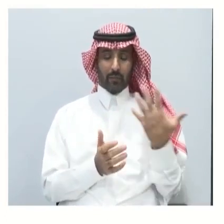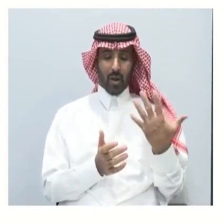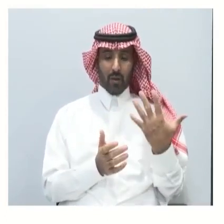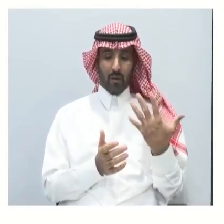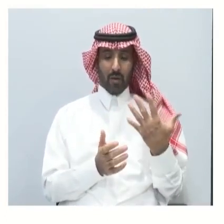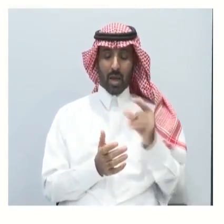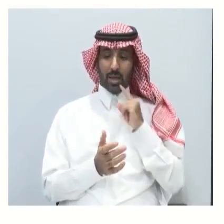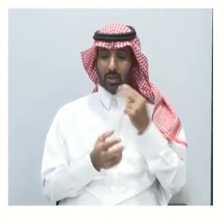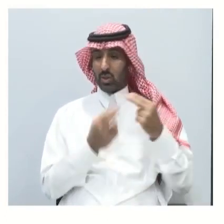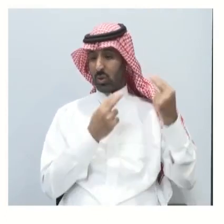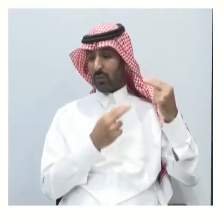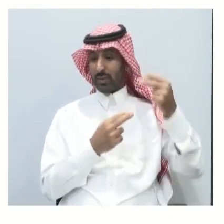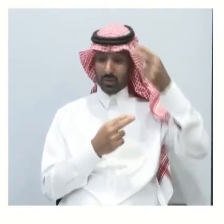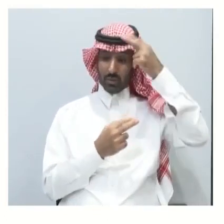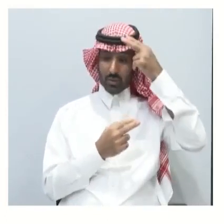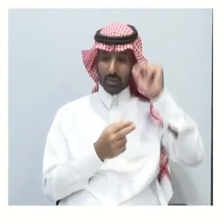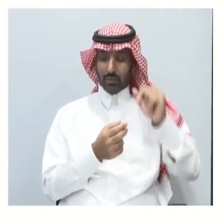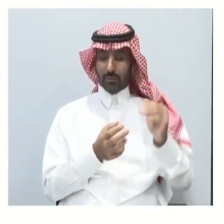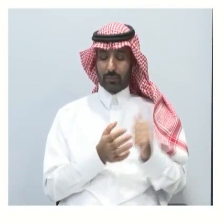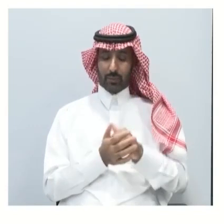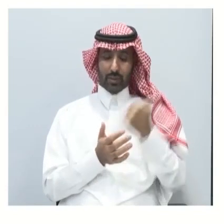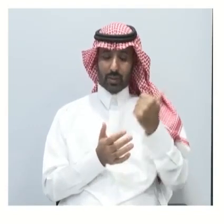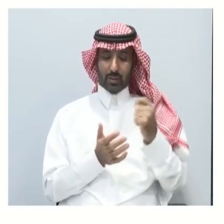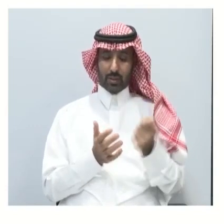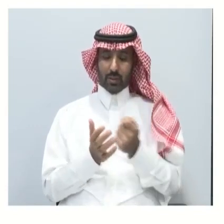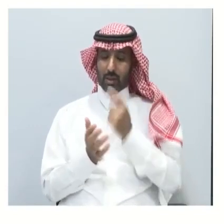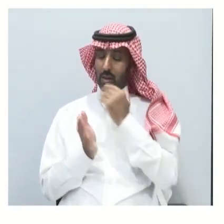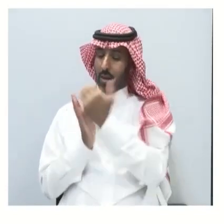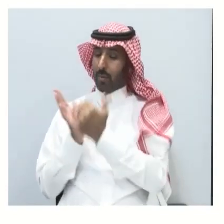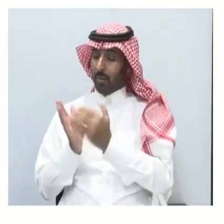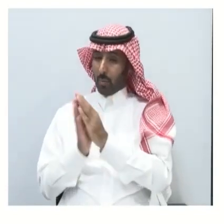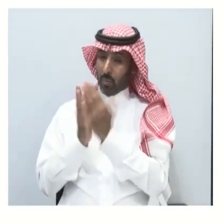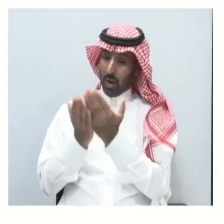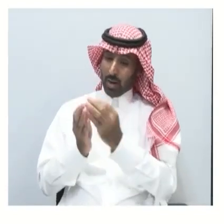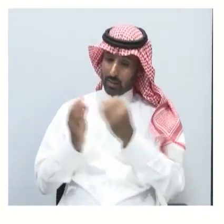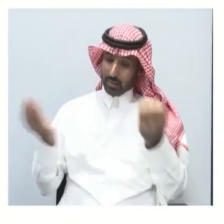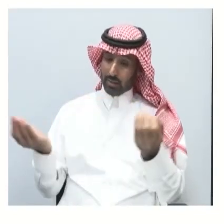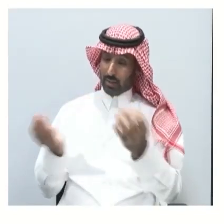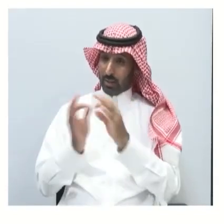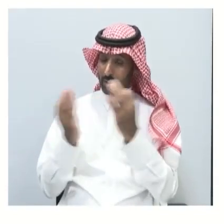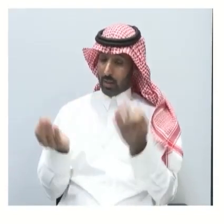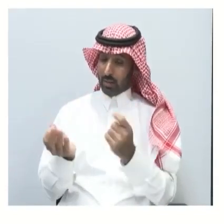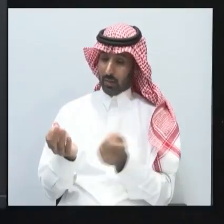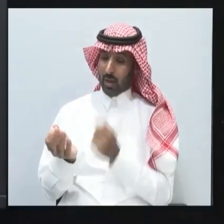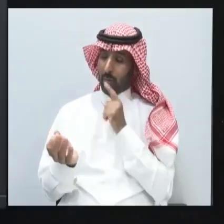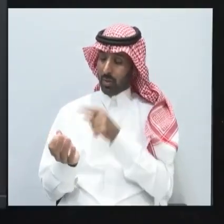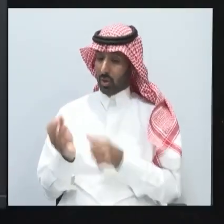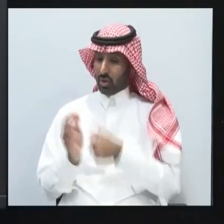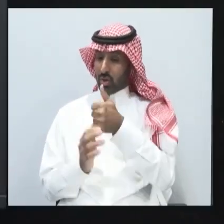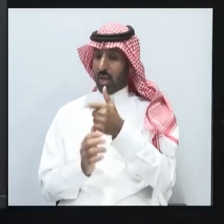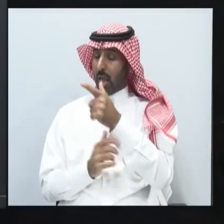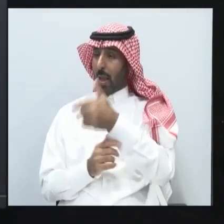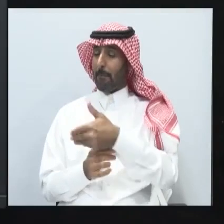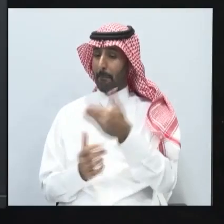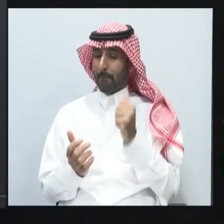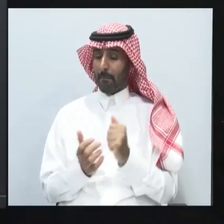Number five, history of Saudi Arabia. And number six, written articles about his accomplishments. Now, without reading